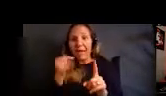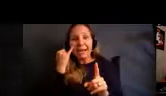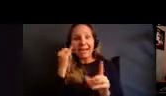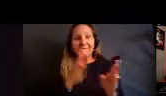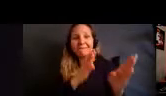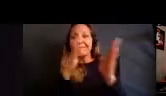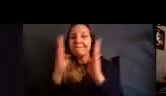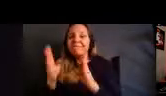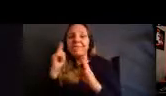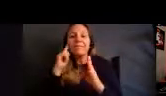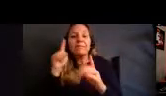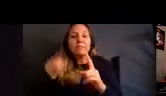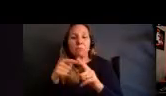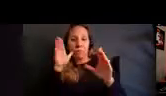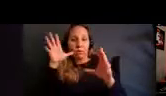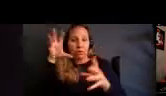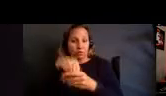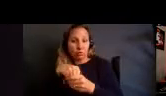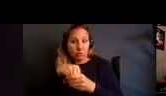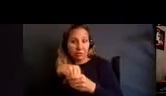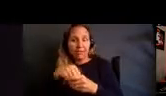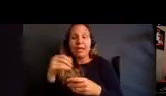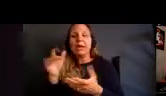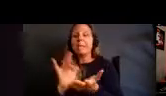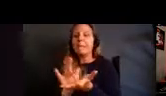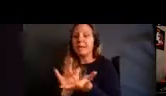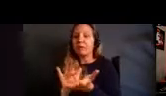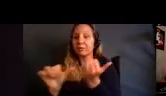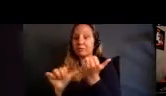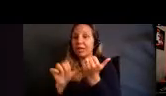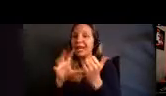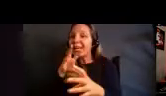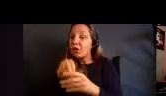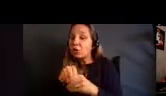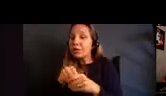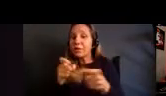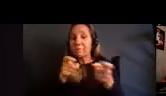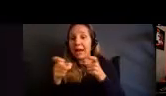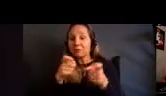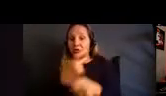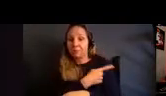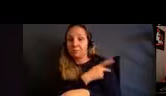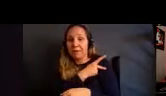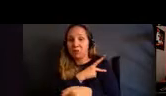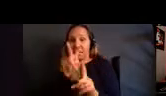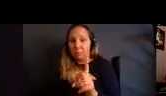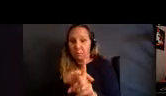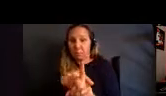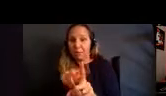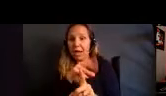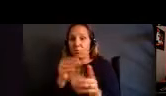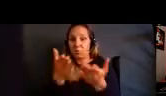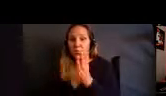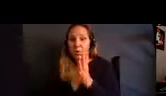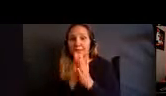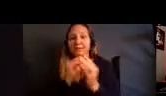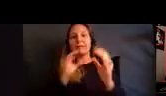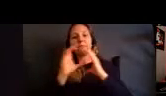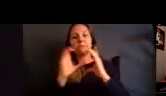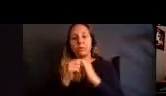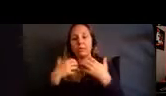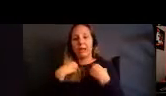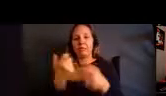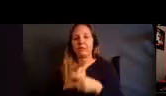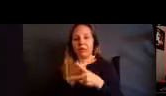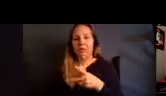So experience working as a medical administrator, including managing patient appointments and requests and communicating with healthcare